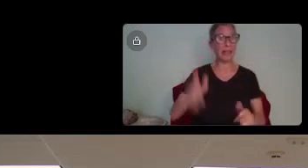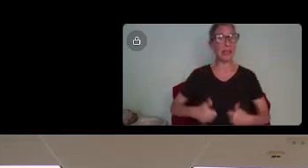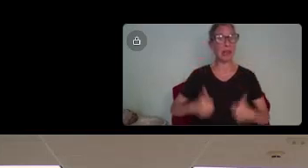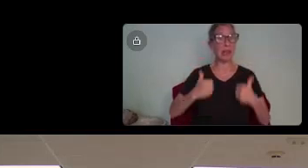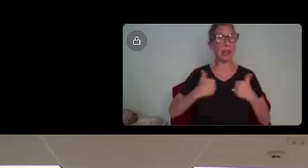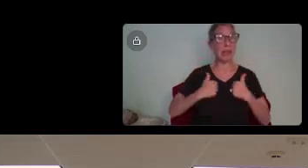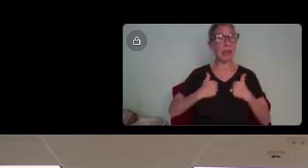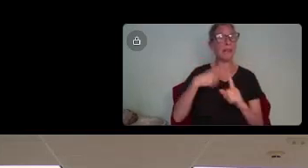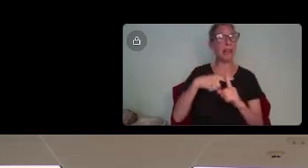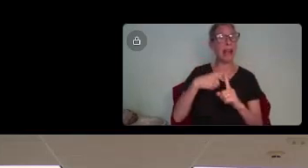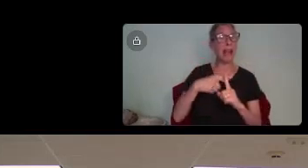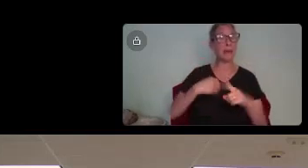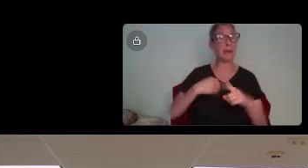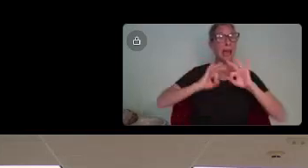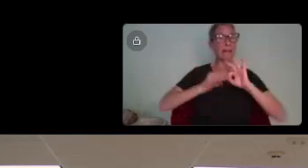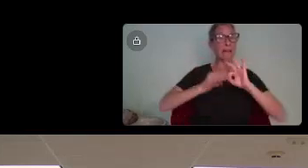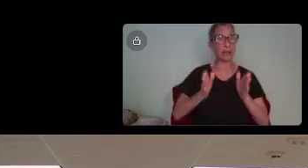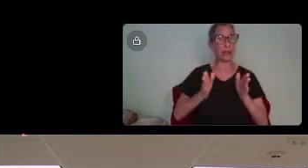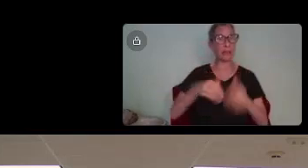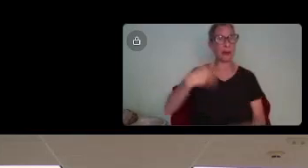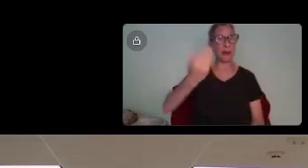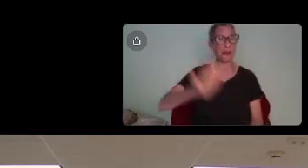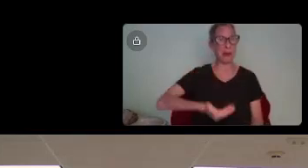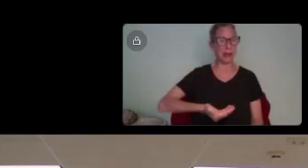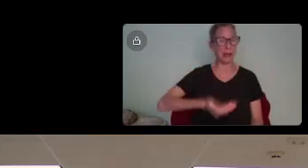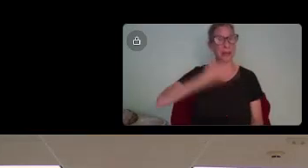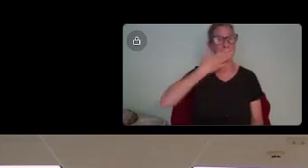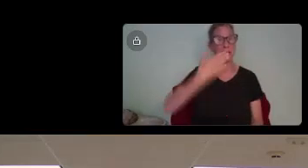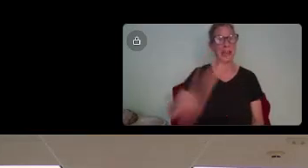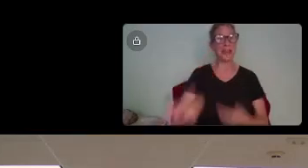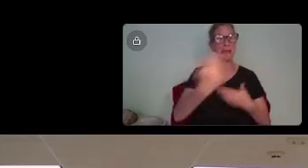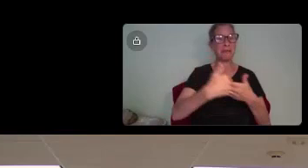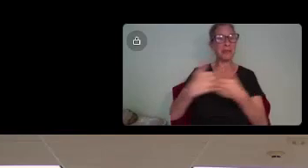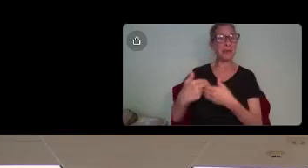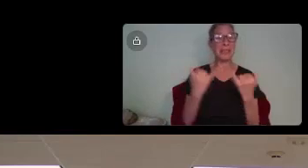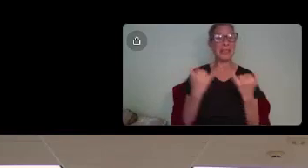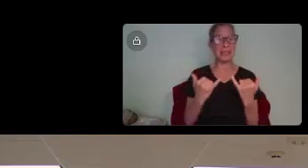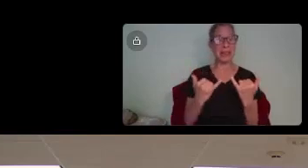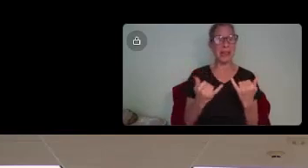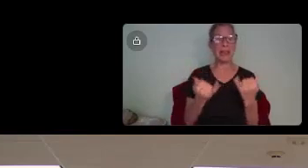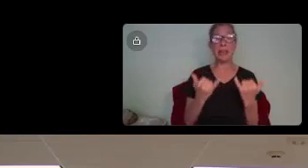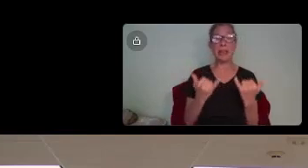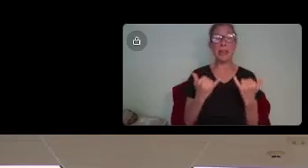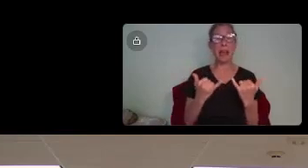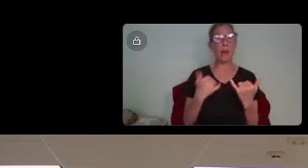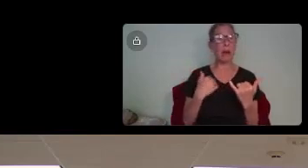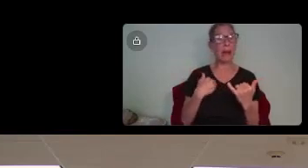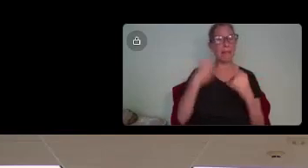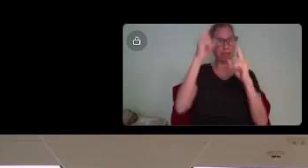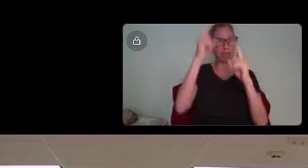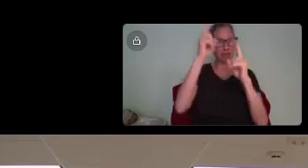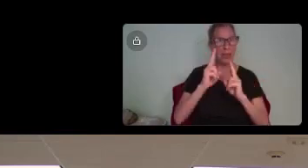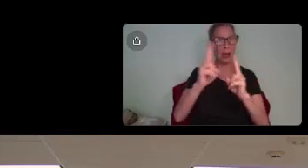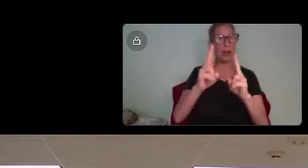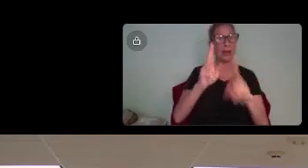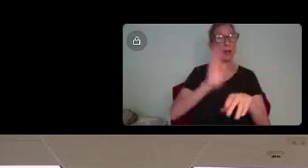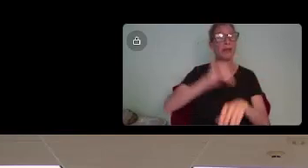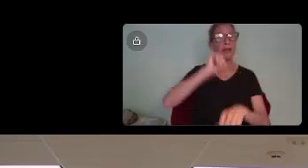an ASL interpreter. Welcome. Thank you for being here. Now I have the honor of calling the